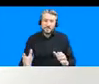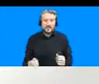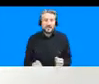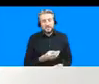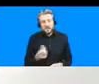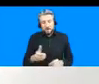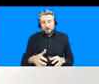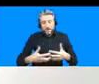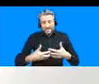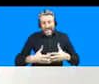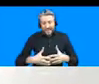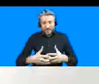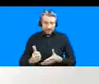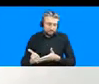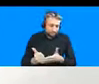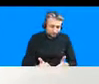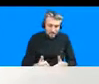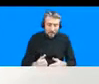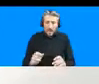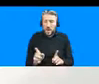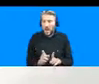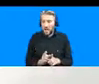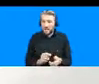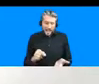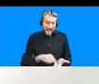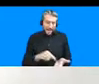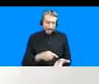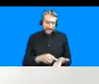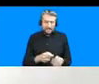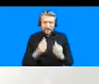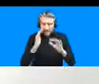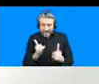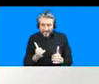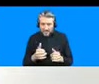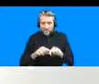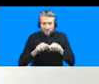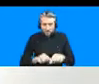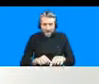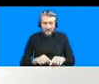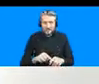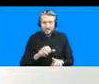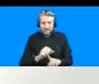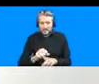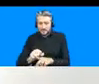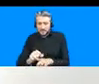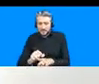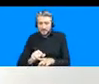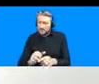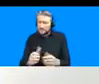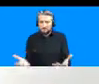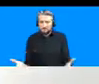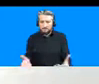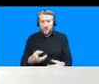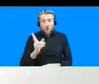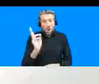particularly like apps for testing and tracing uh have failed to recognize that economically weak urban residents are